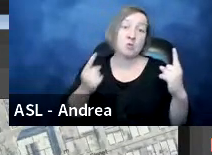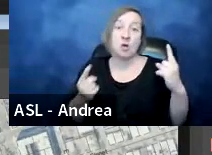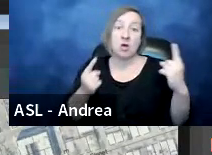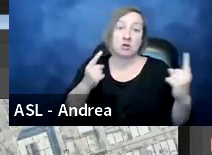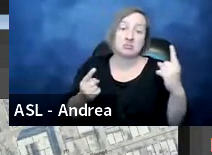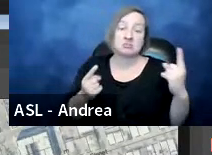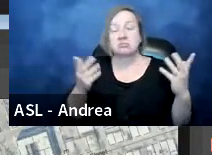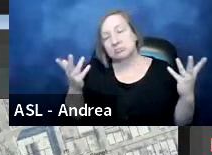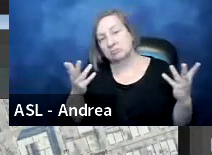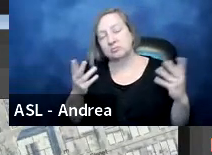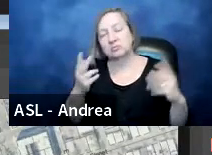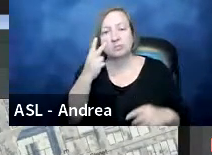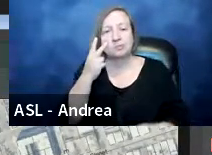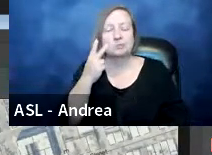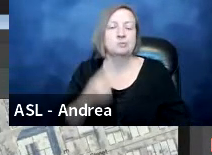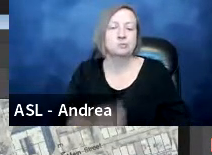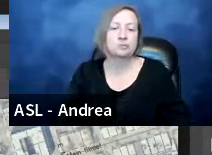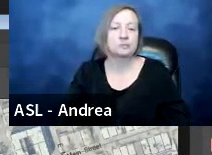Library Square.